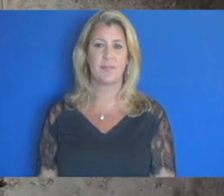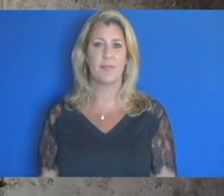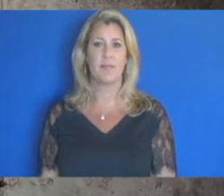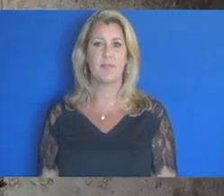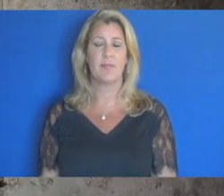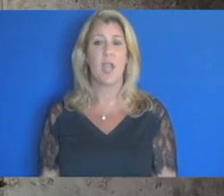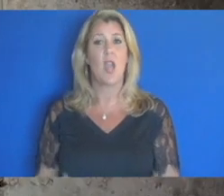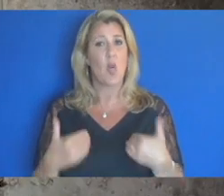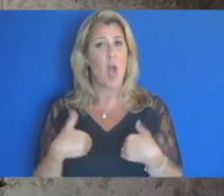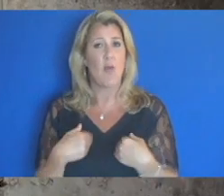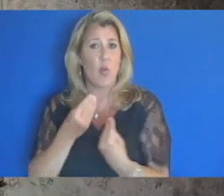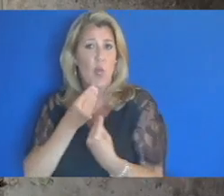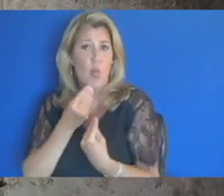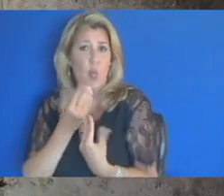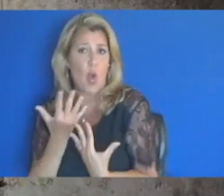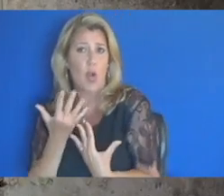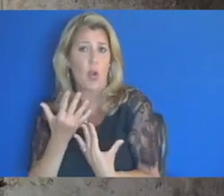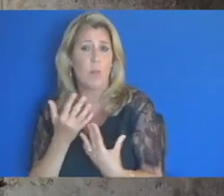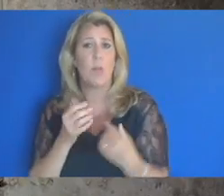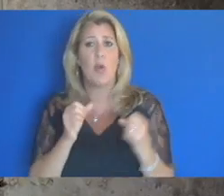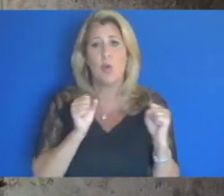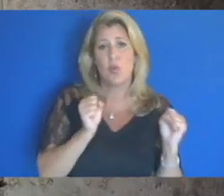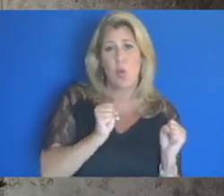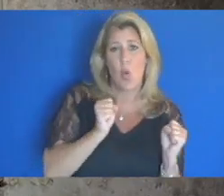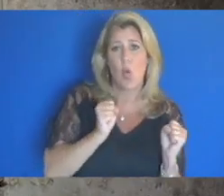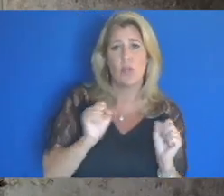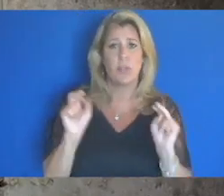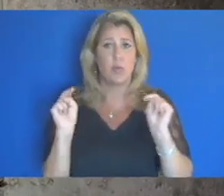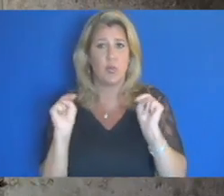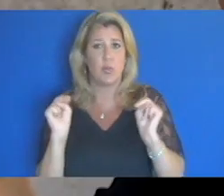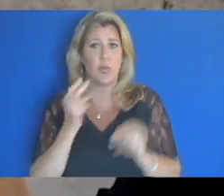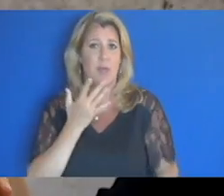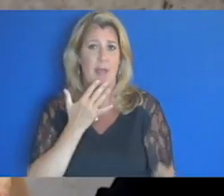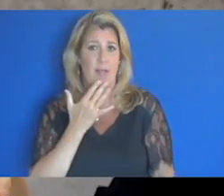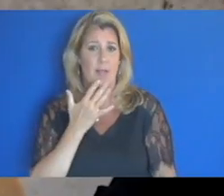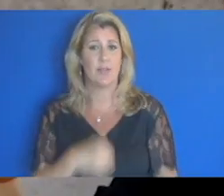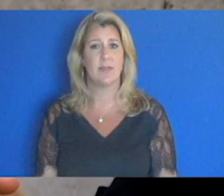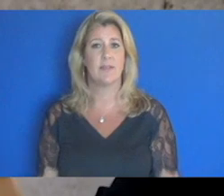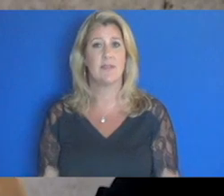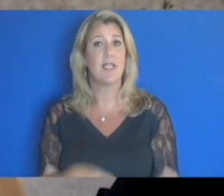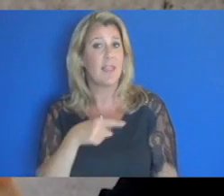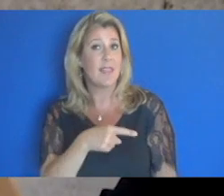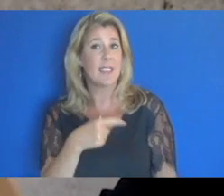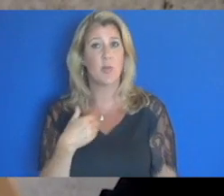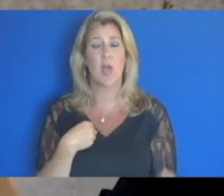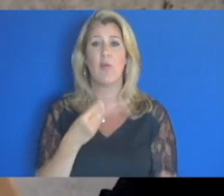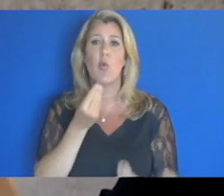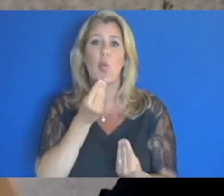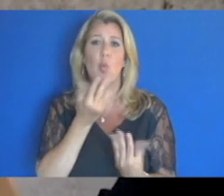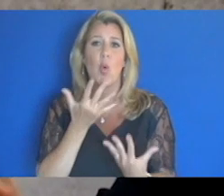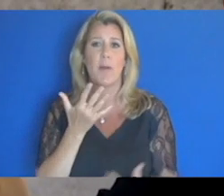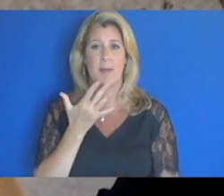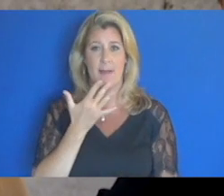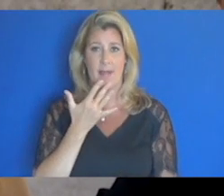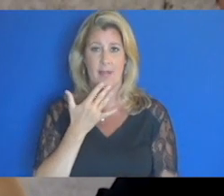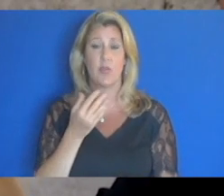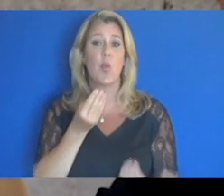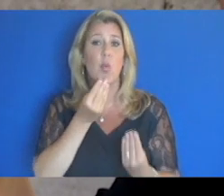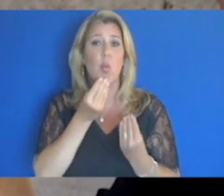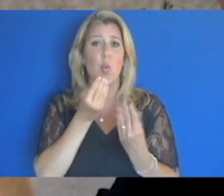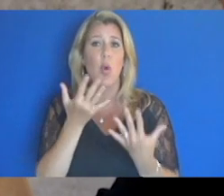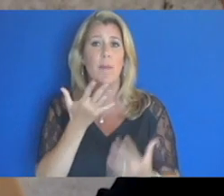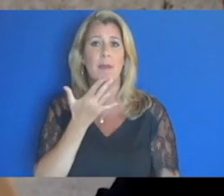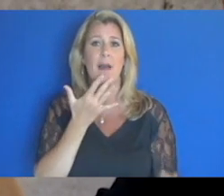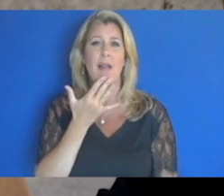There is warm colors, cold colors, and neutral colors. Here we got warm colors. Warm